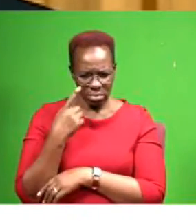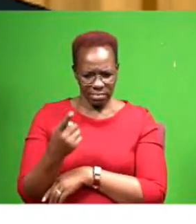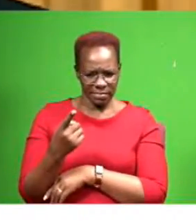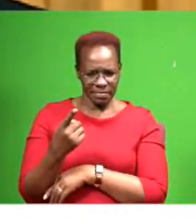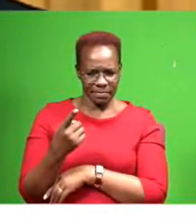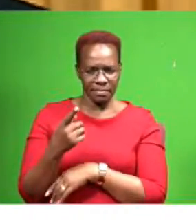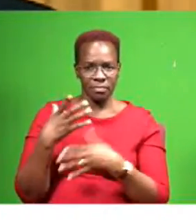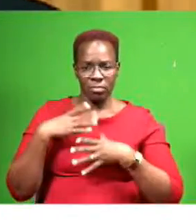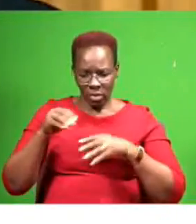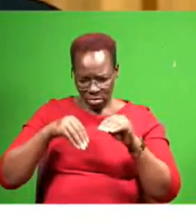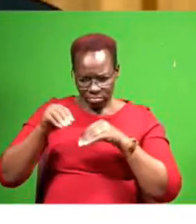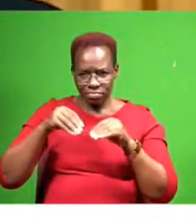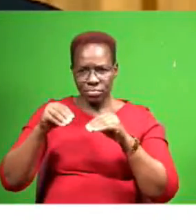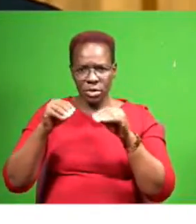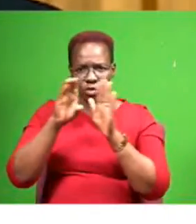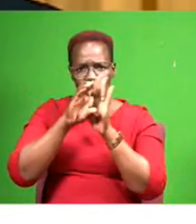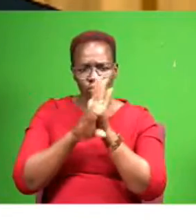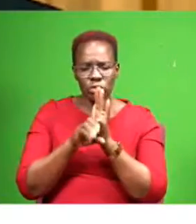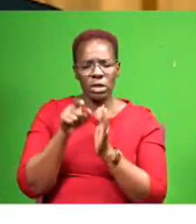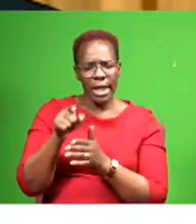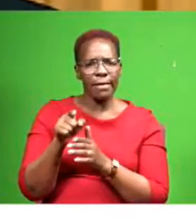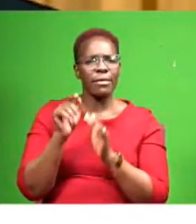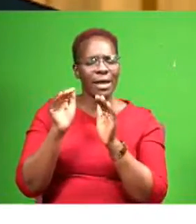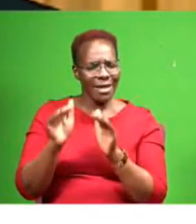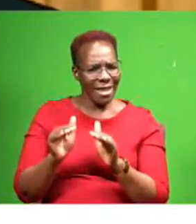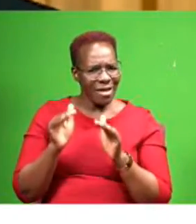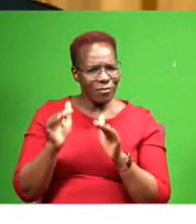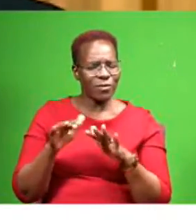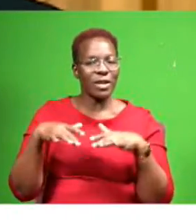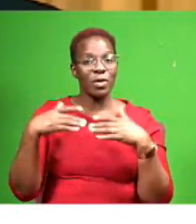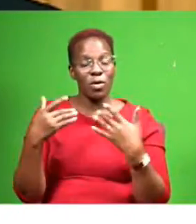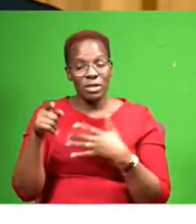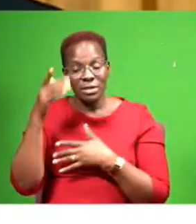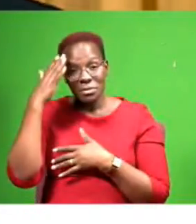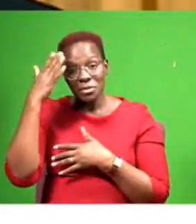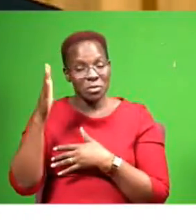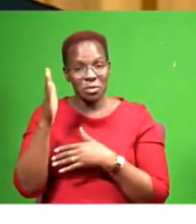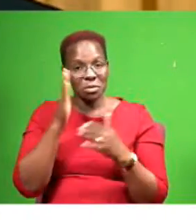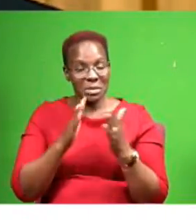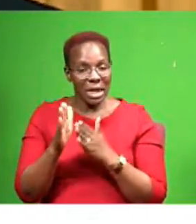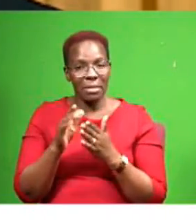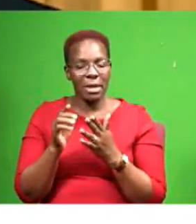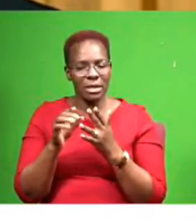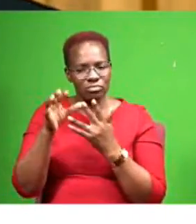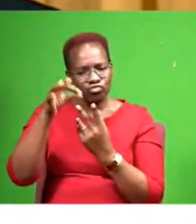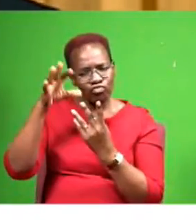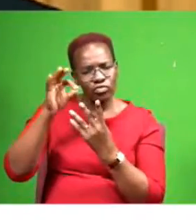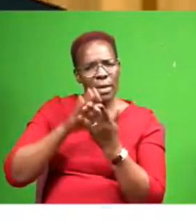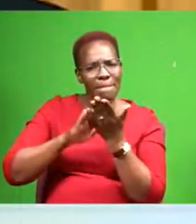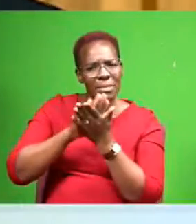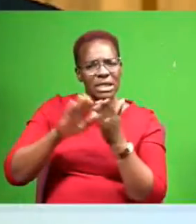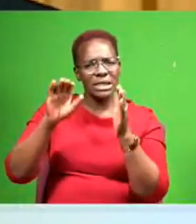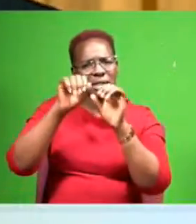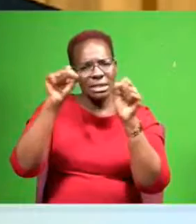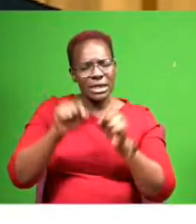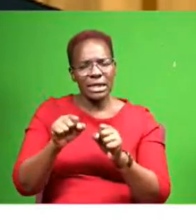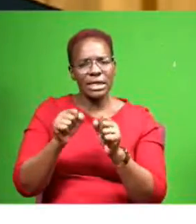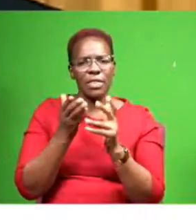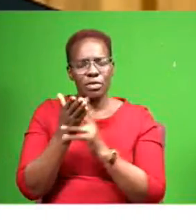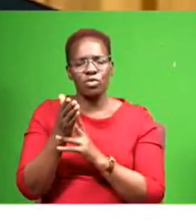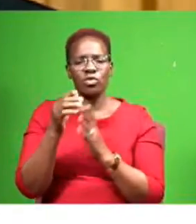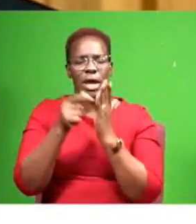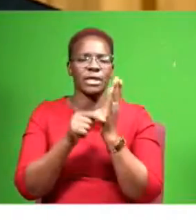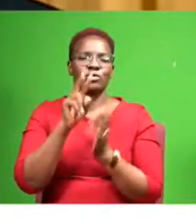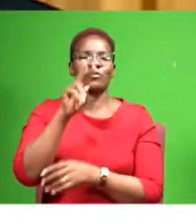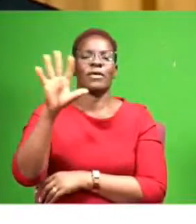of the Constitution, either consciously or unwittingly, identified the basic structure of our Constitution through Article